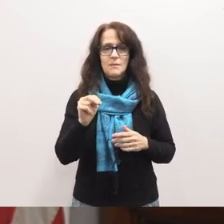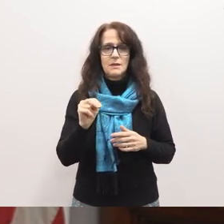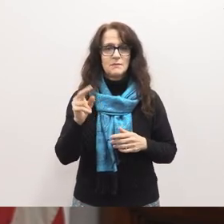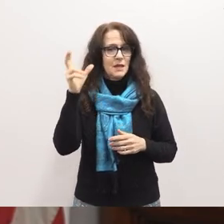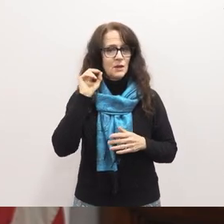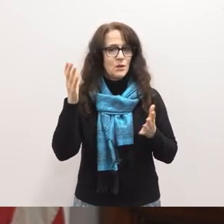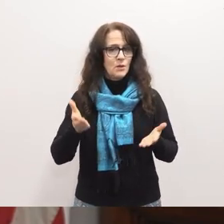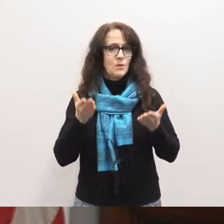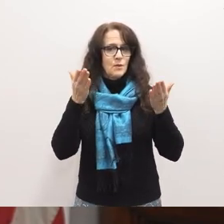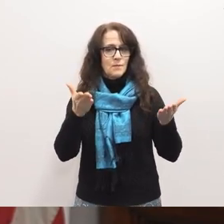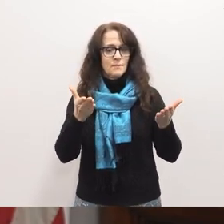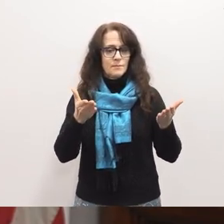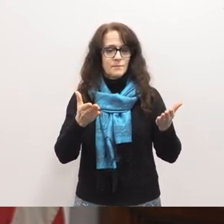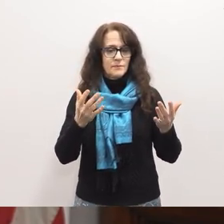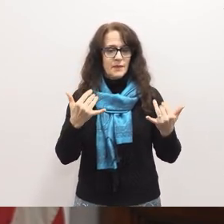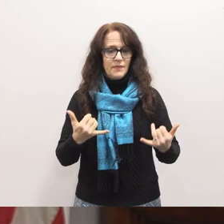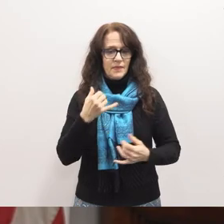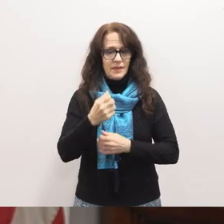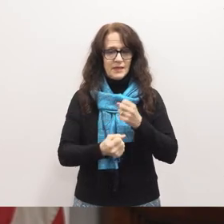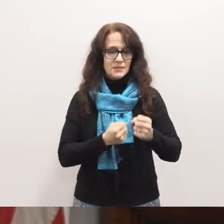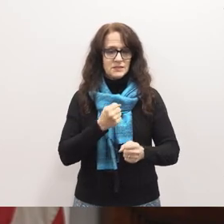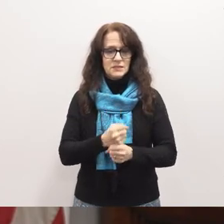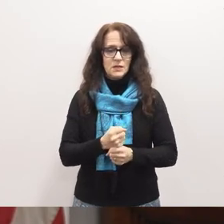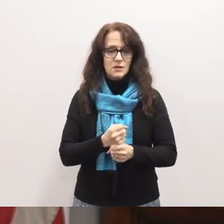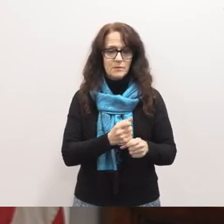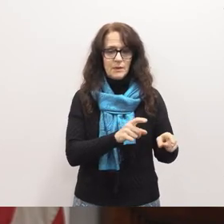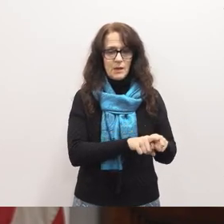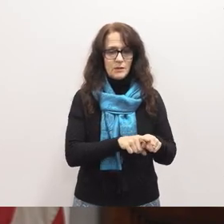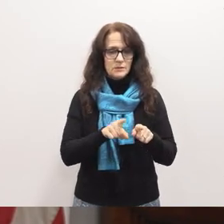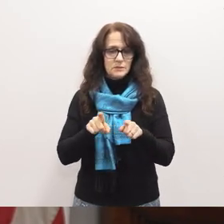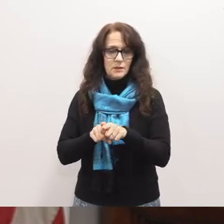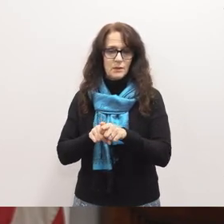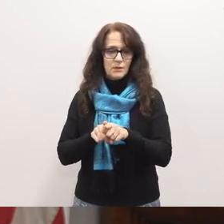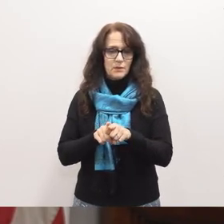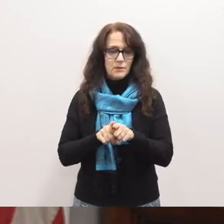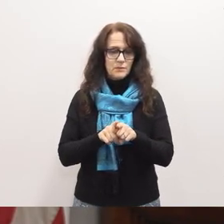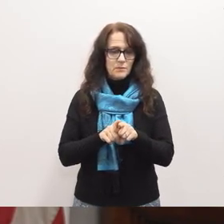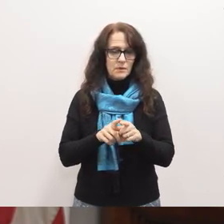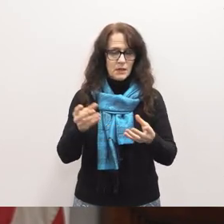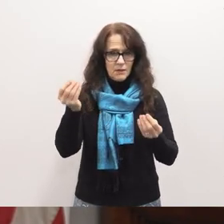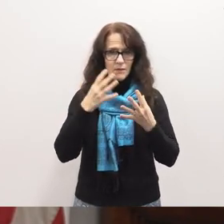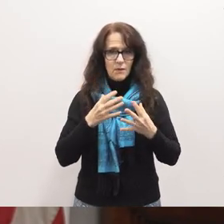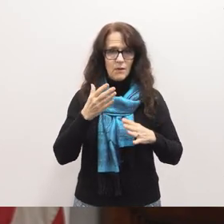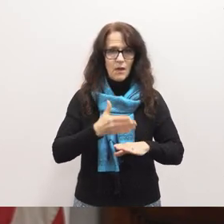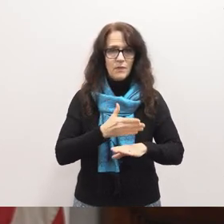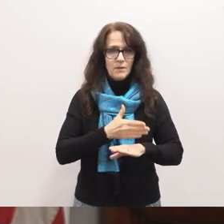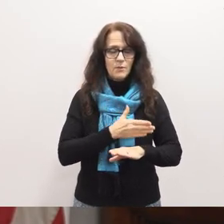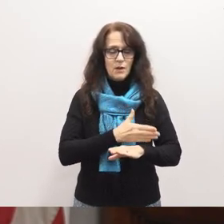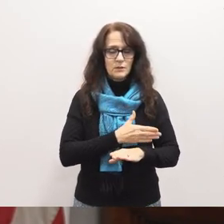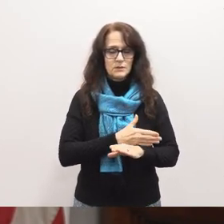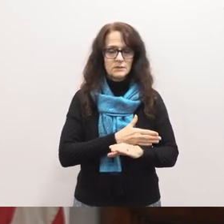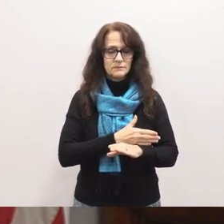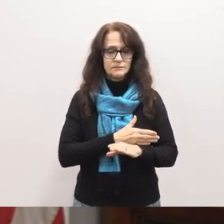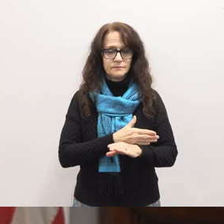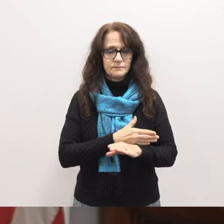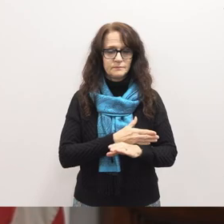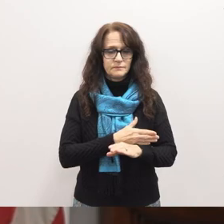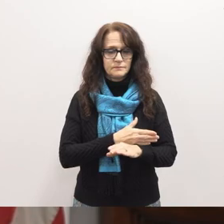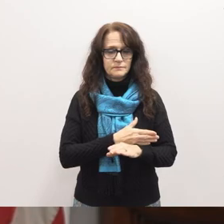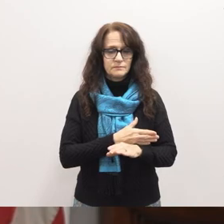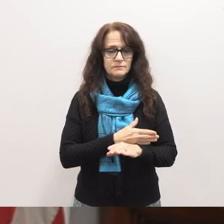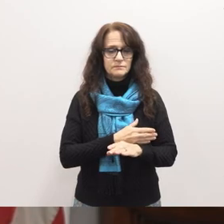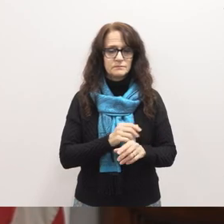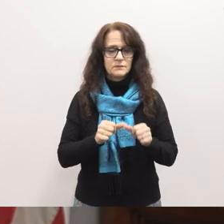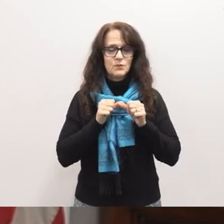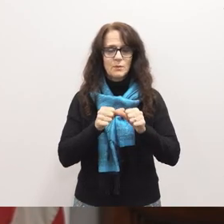hearing the recommendations coming out of this year, but also getting updates on the progress and the